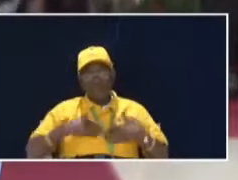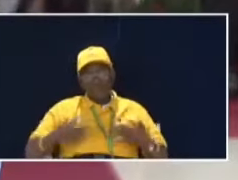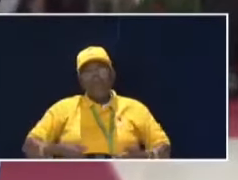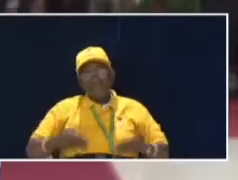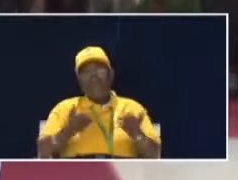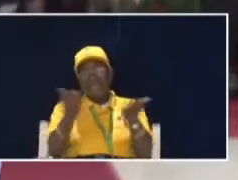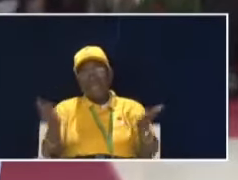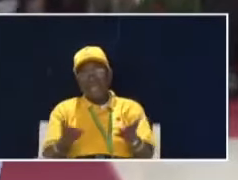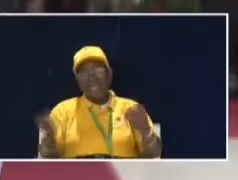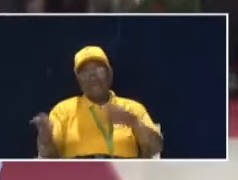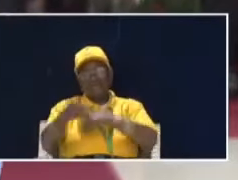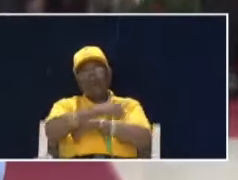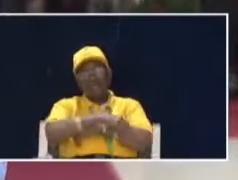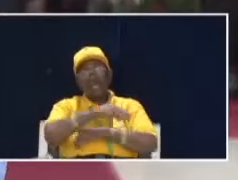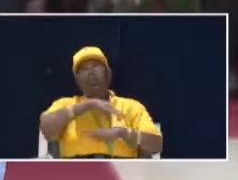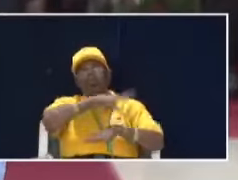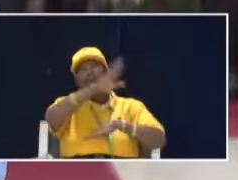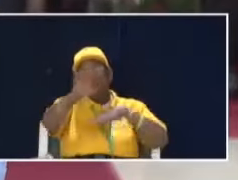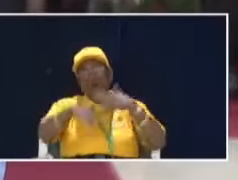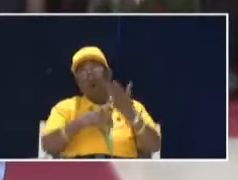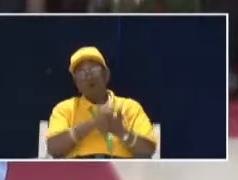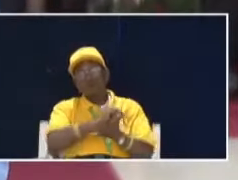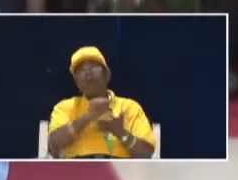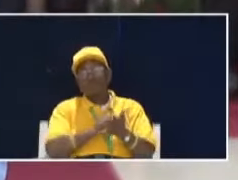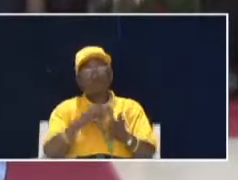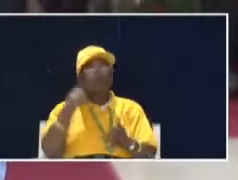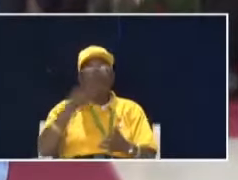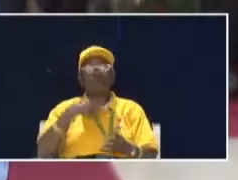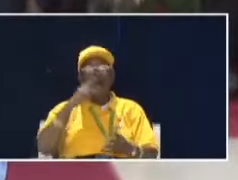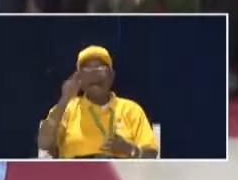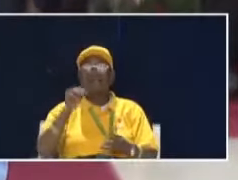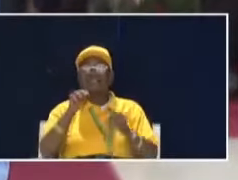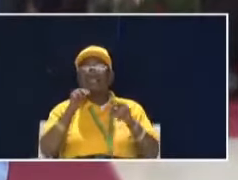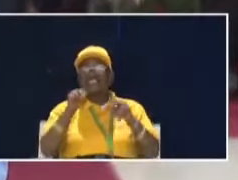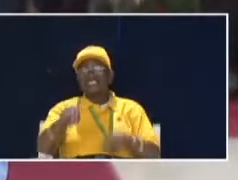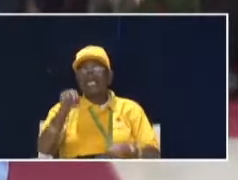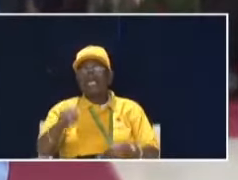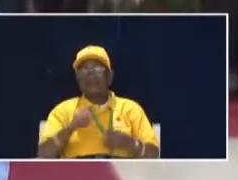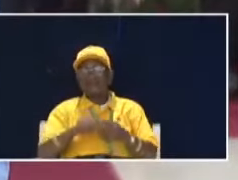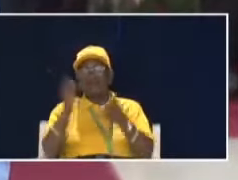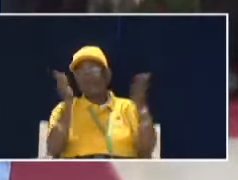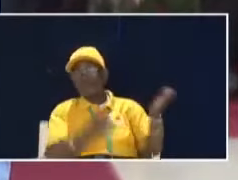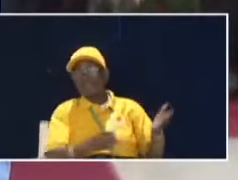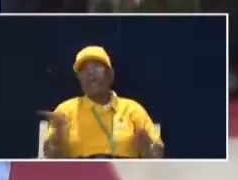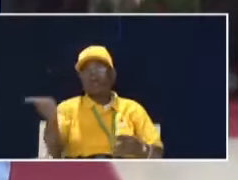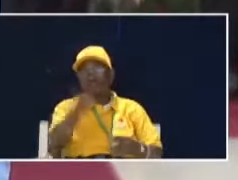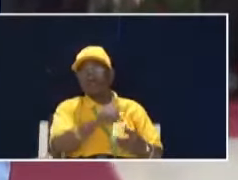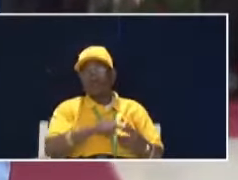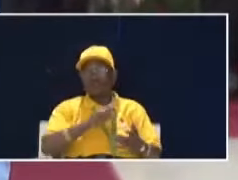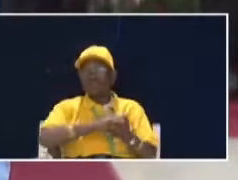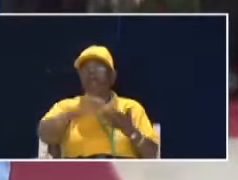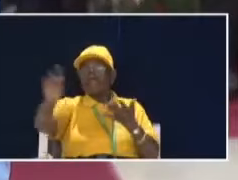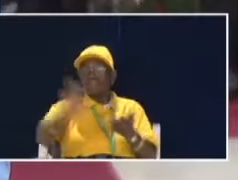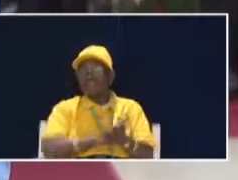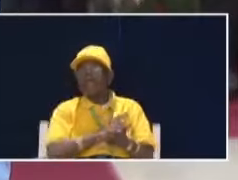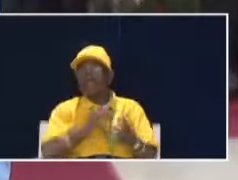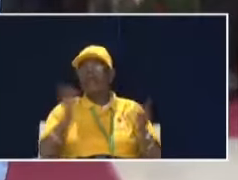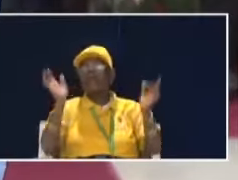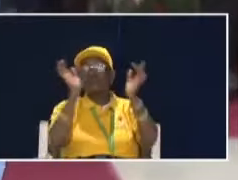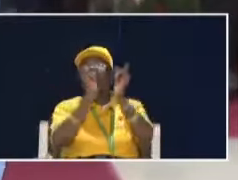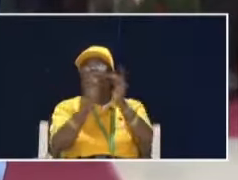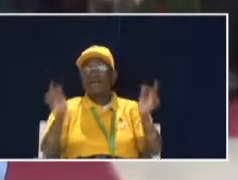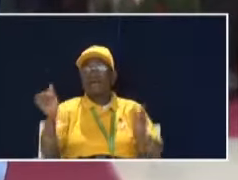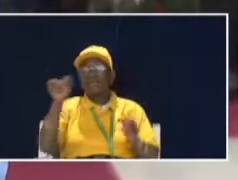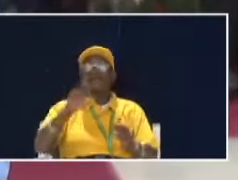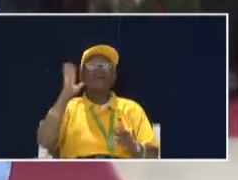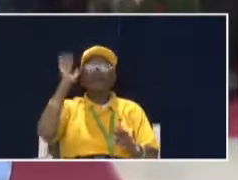All those who are needed to bring you to divine contact, they won't